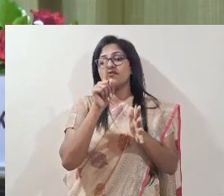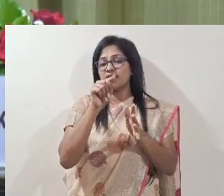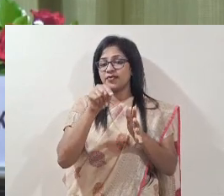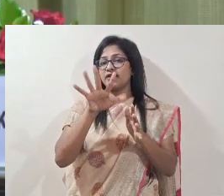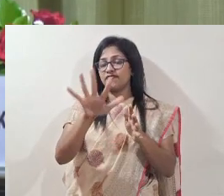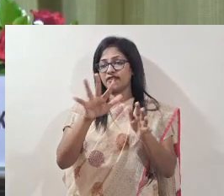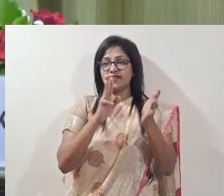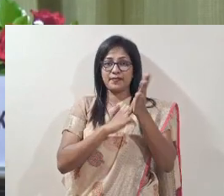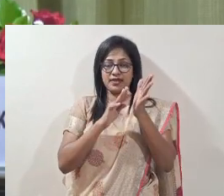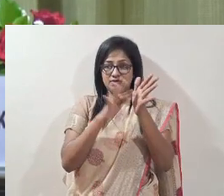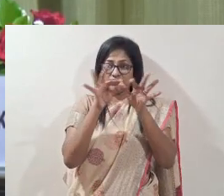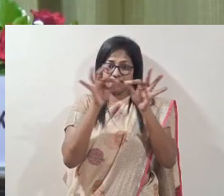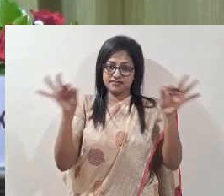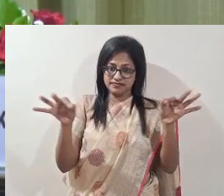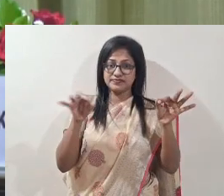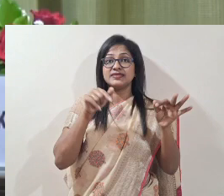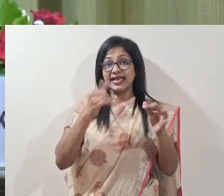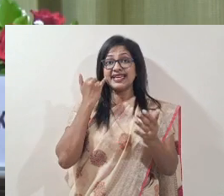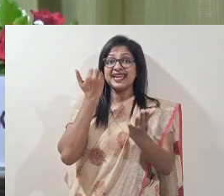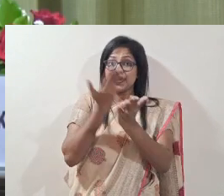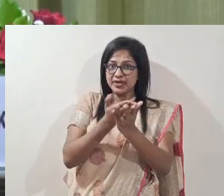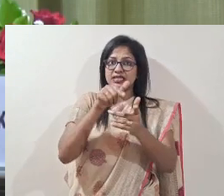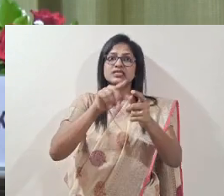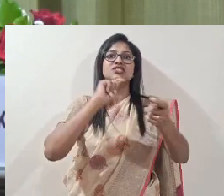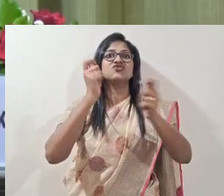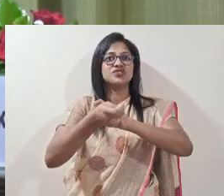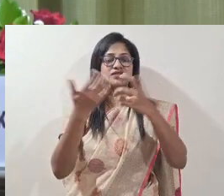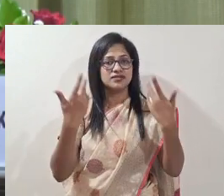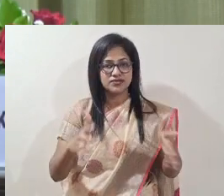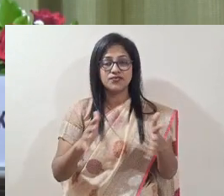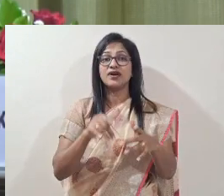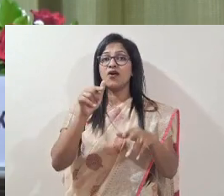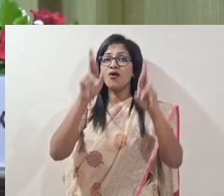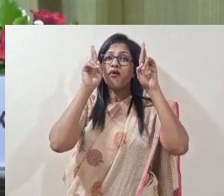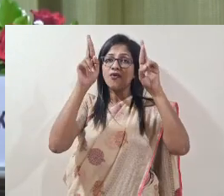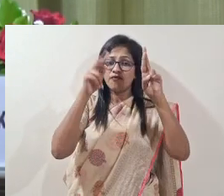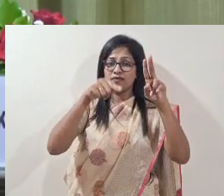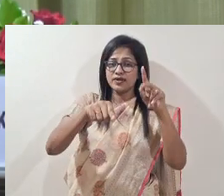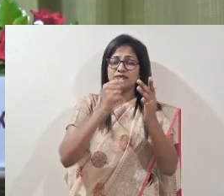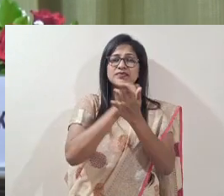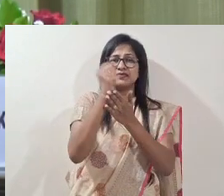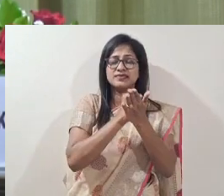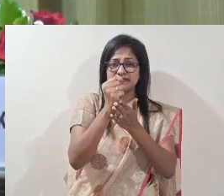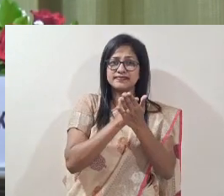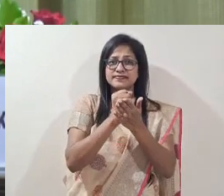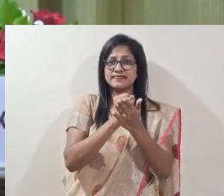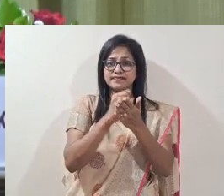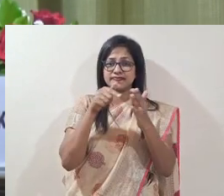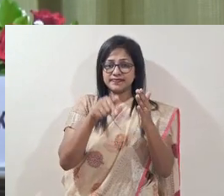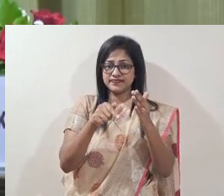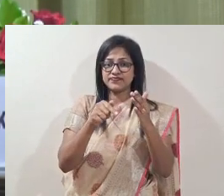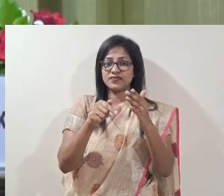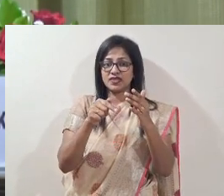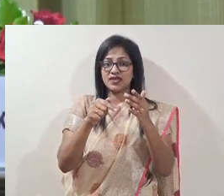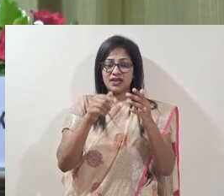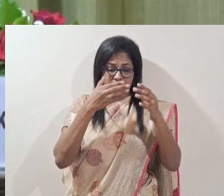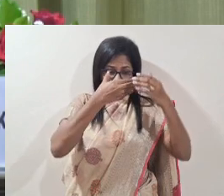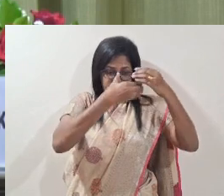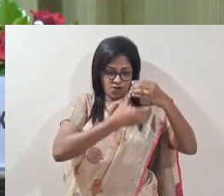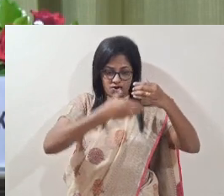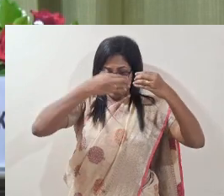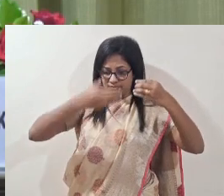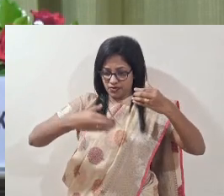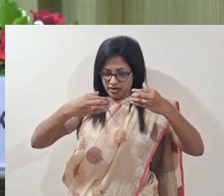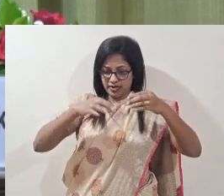changed. Hopefully you are trying to look into the about the positioning bollard, and that's quite. And my point